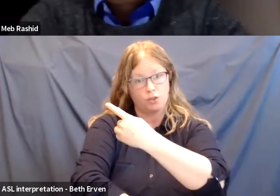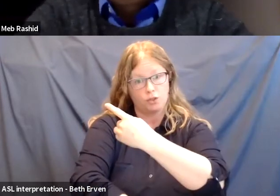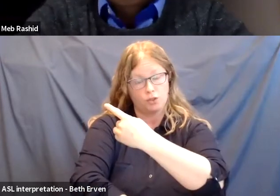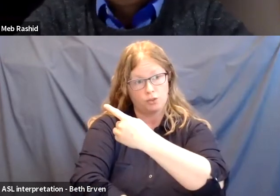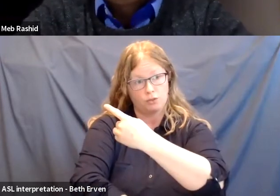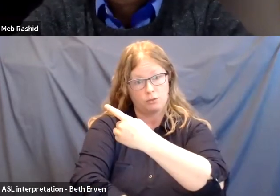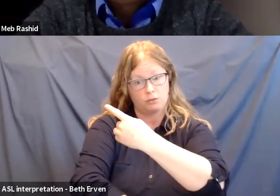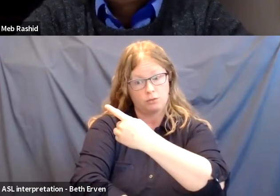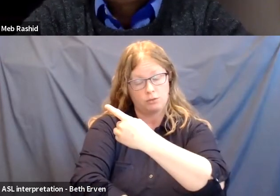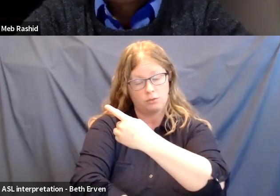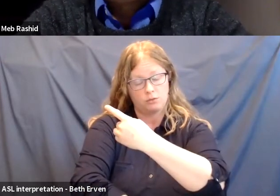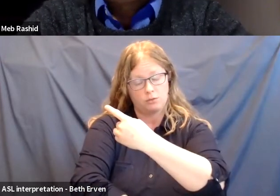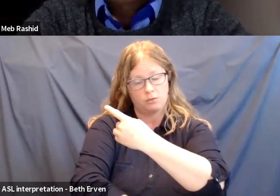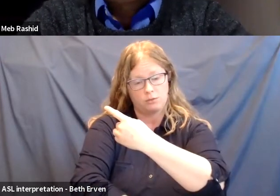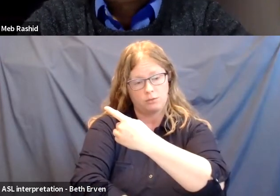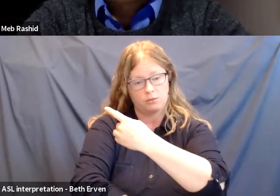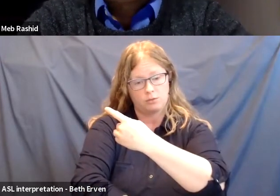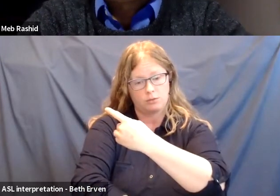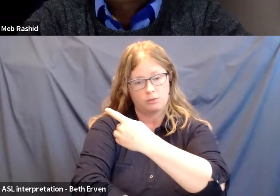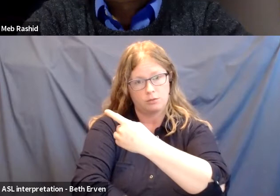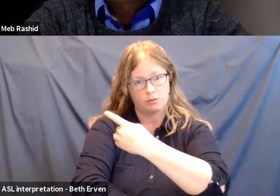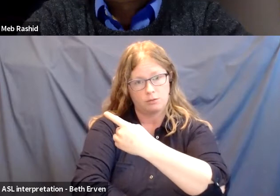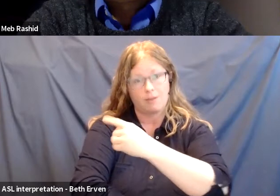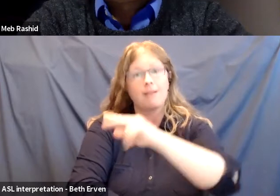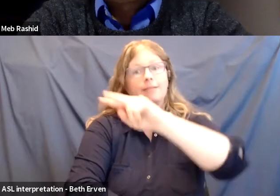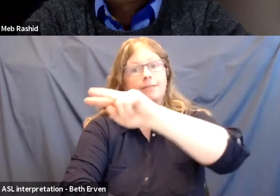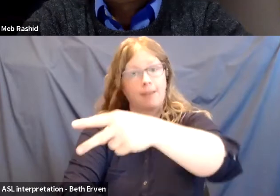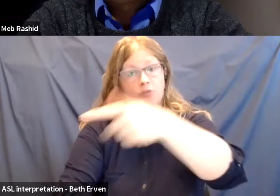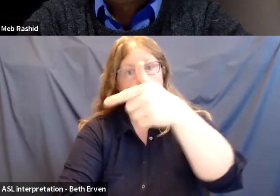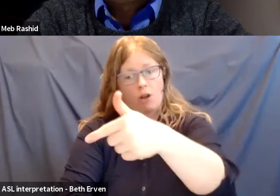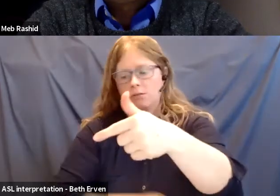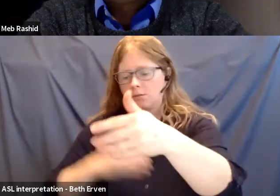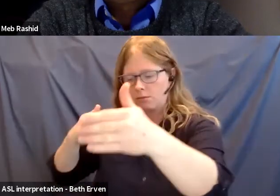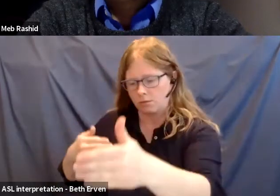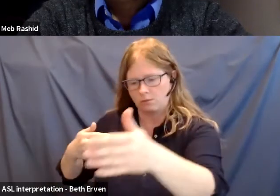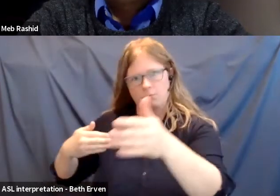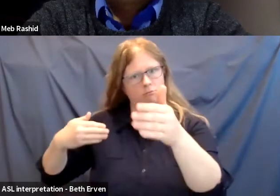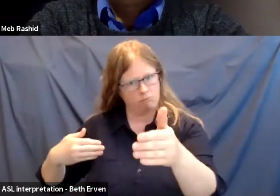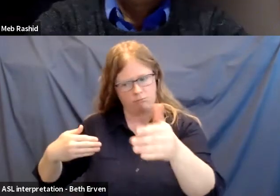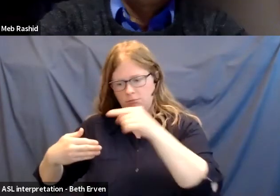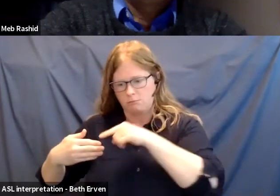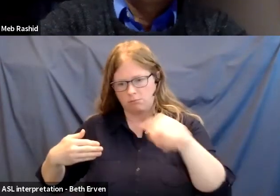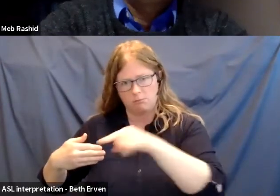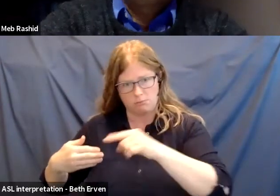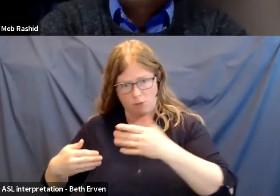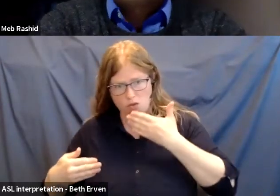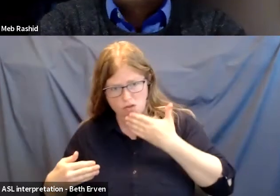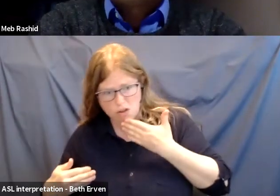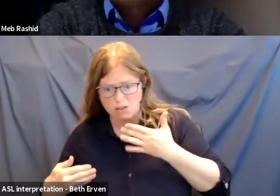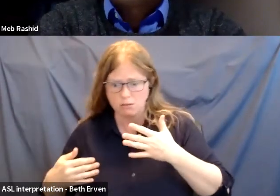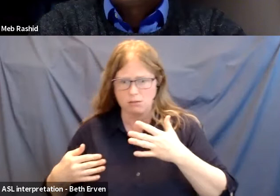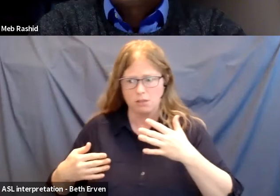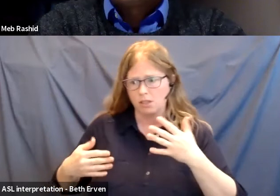weeks between the first and second shot impact effectiveness? I really like this question. So it's probably